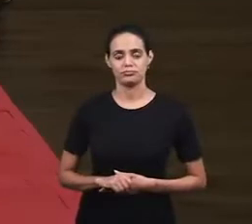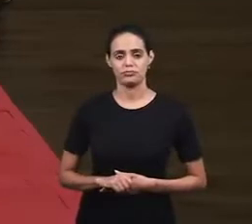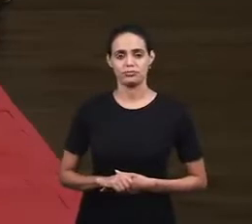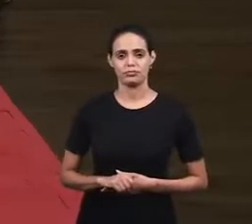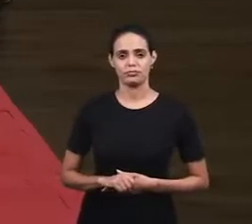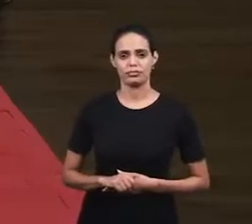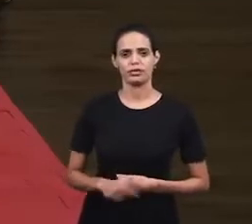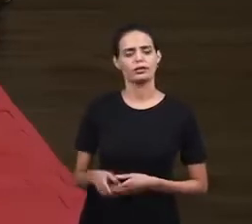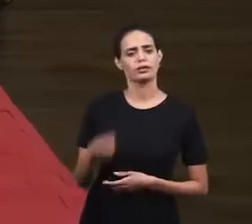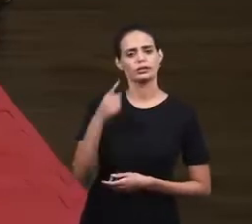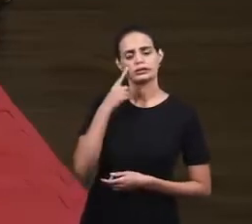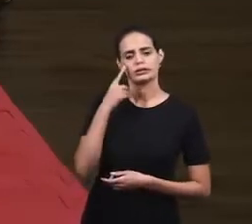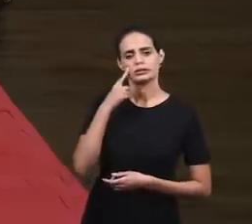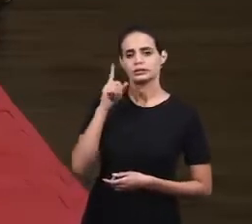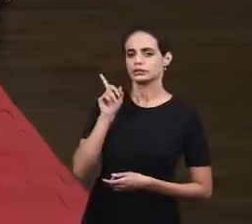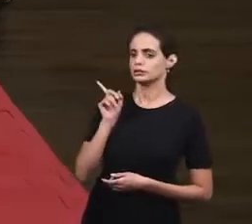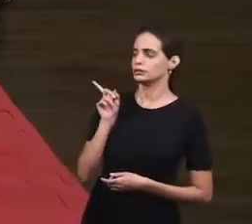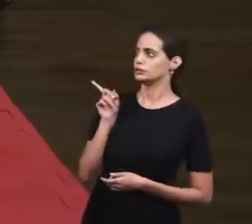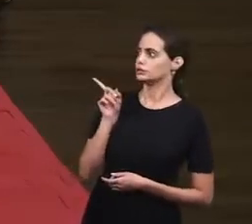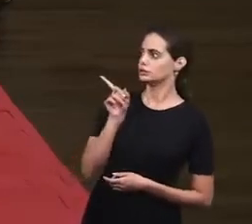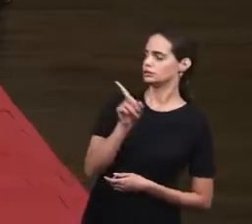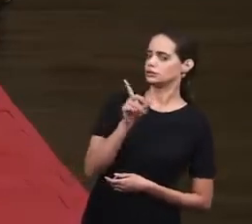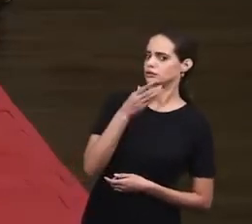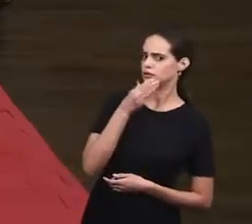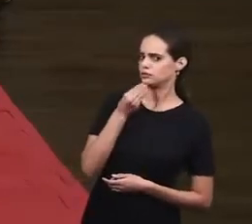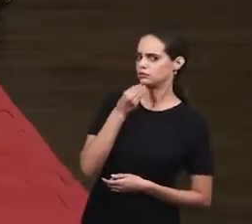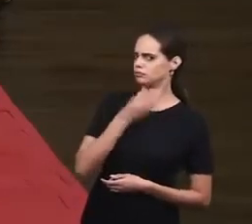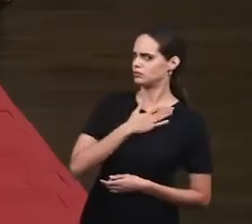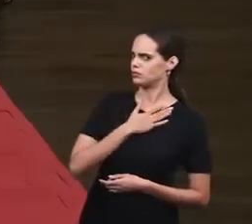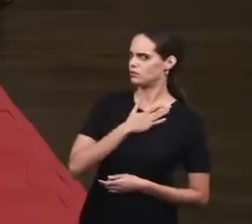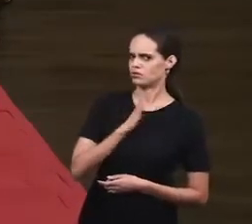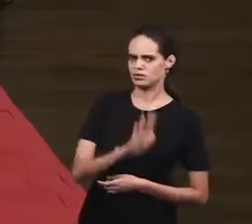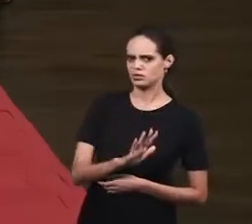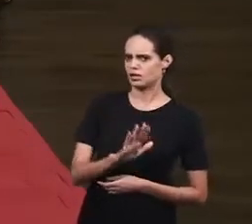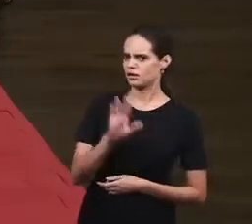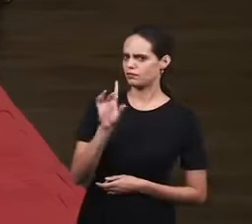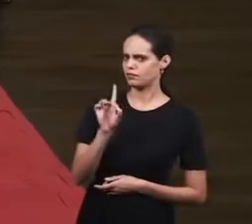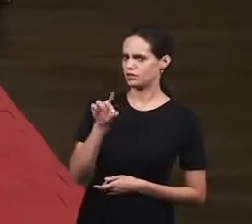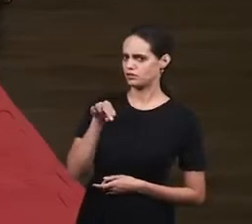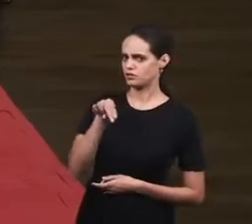And these men right here, they did not like Daniel. You know what they did?